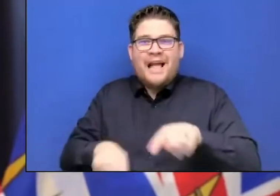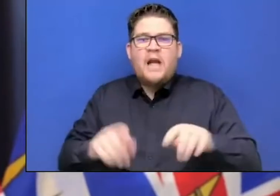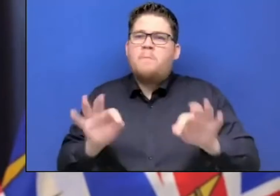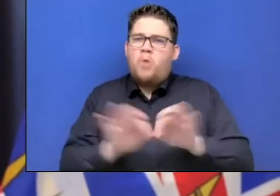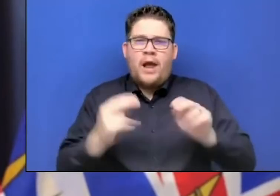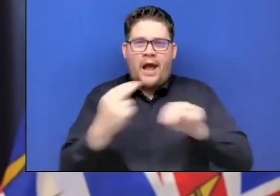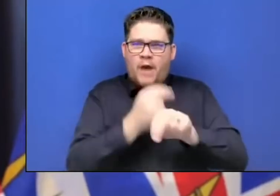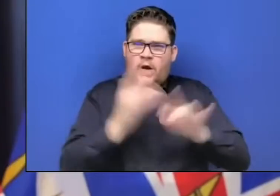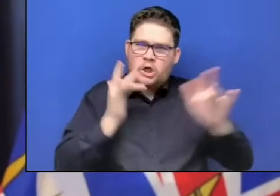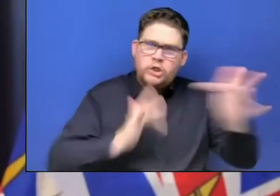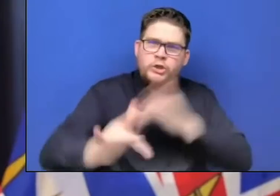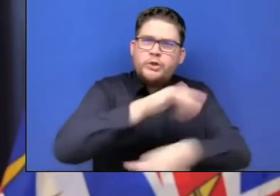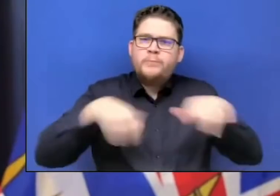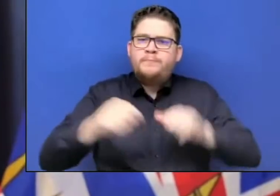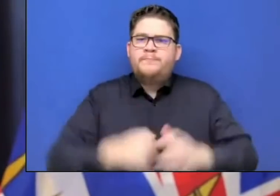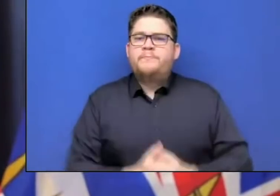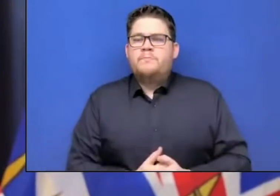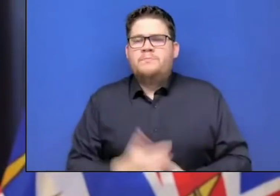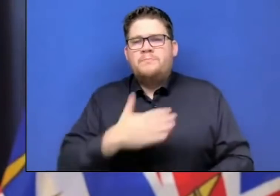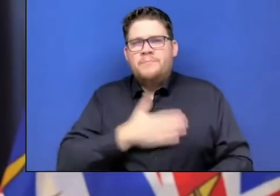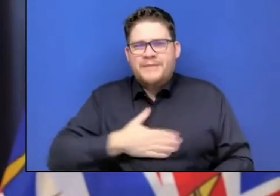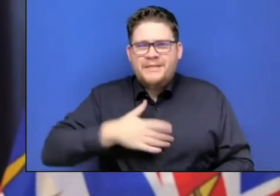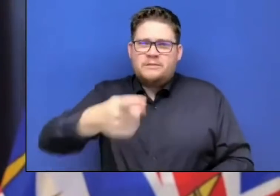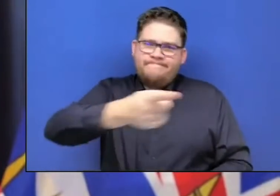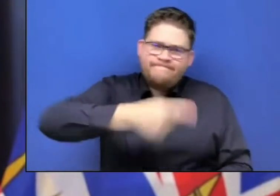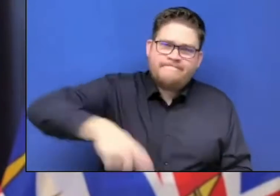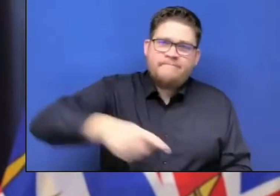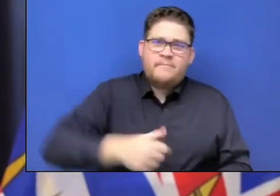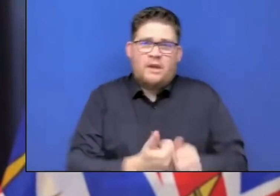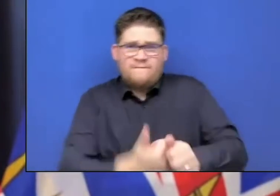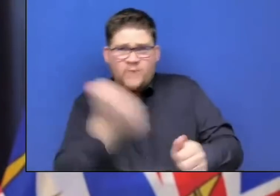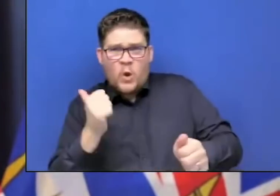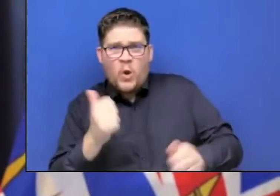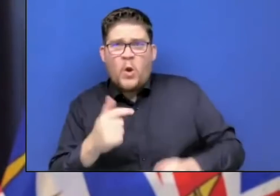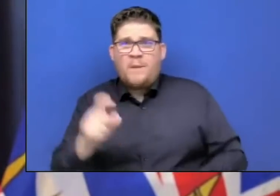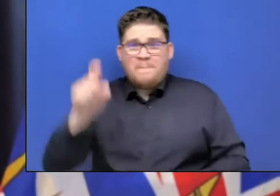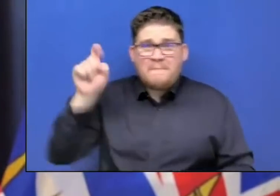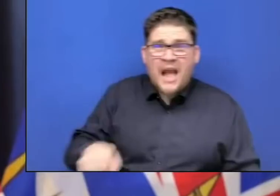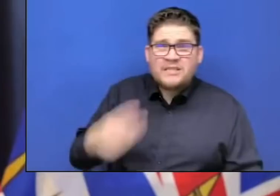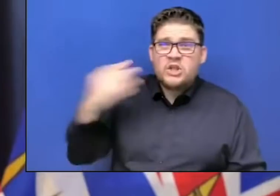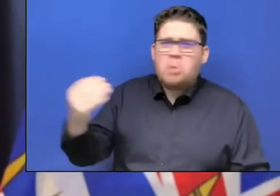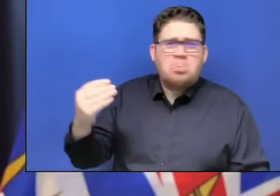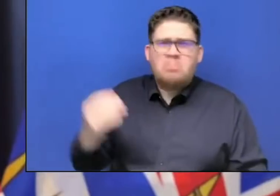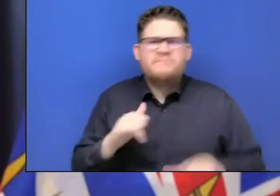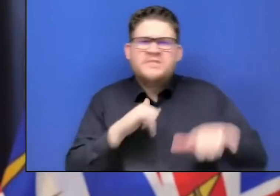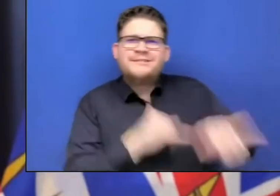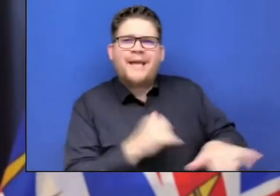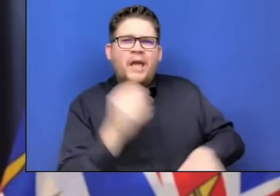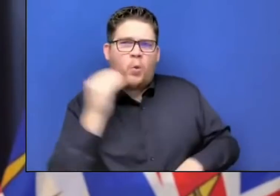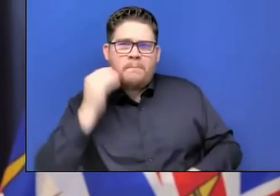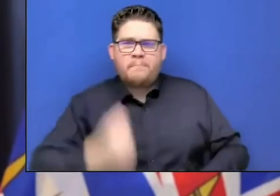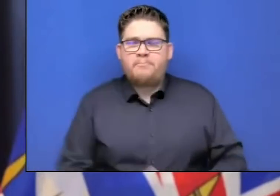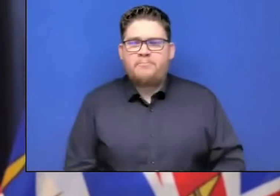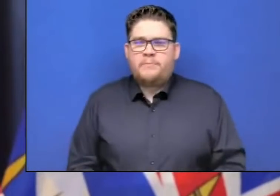public to please still avoid that area if your travel is not absolutely essential. On the other side of Agassiz, towards